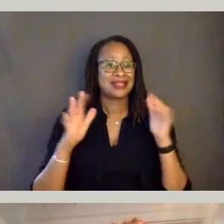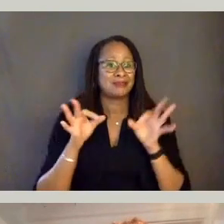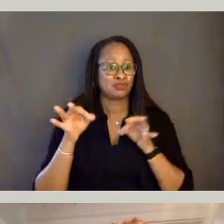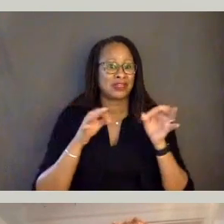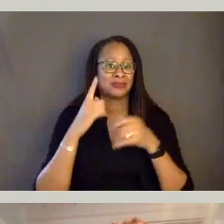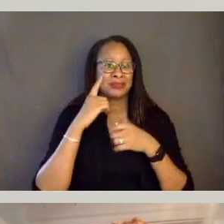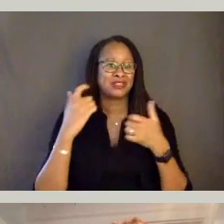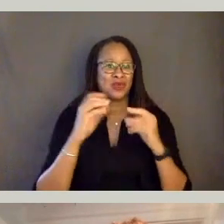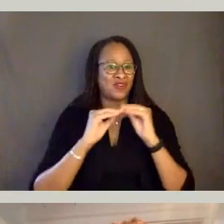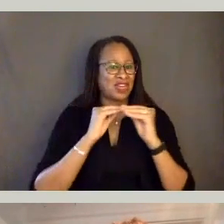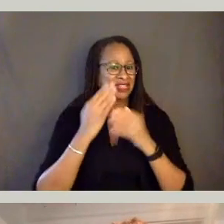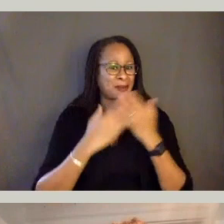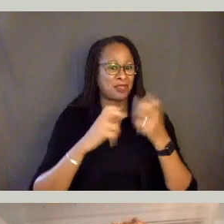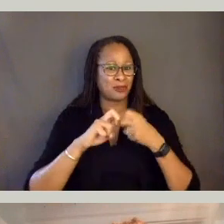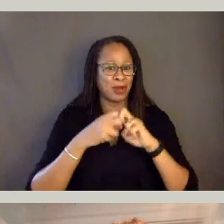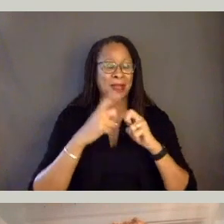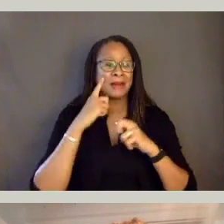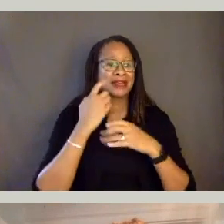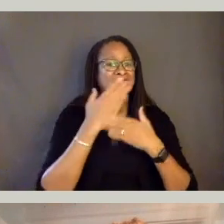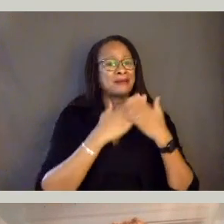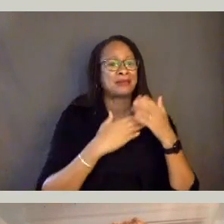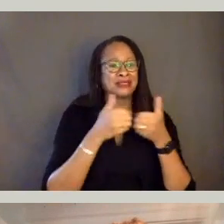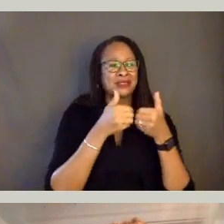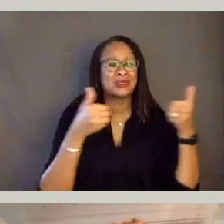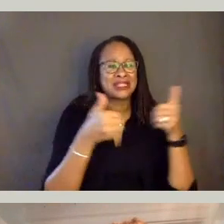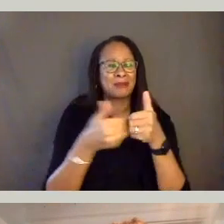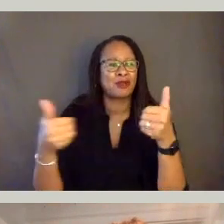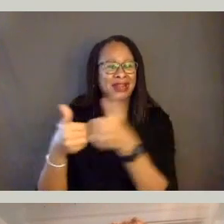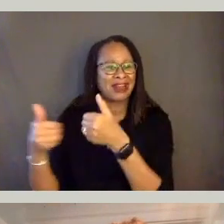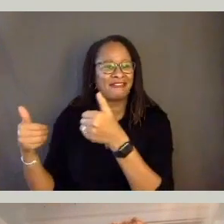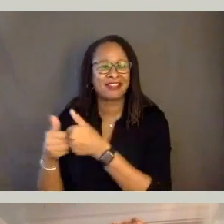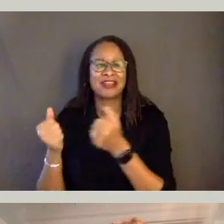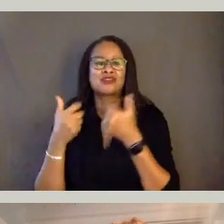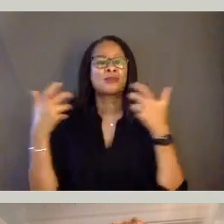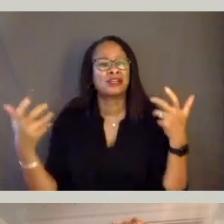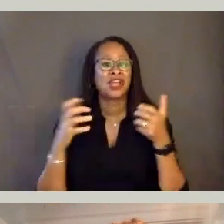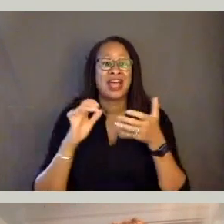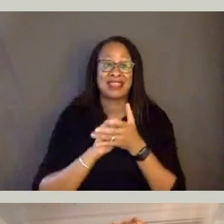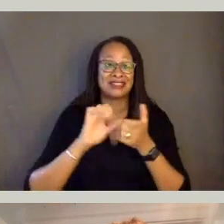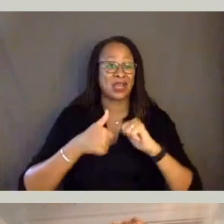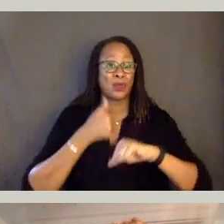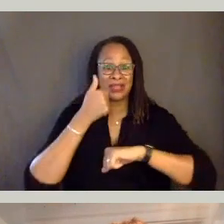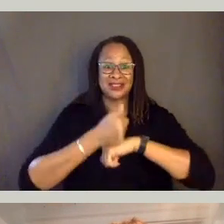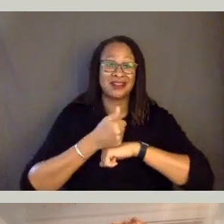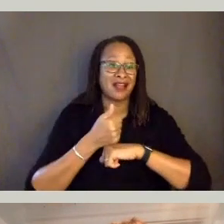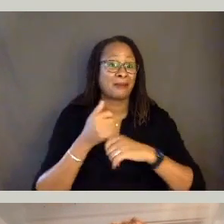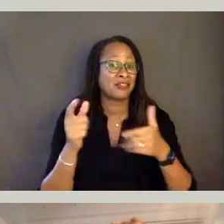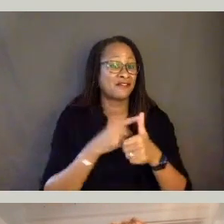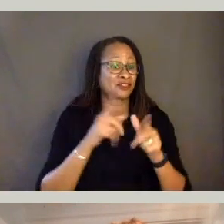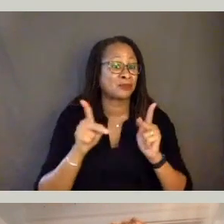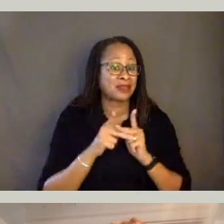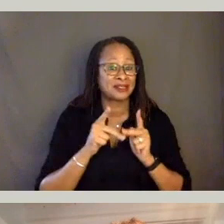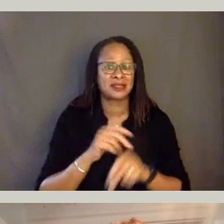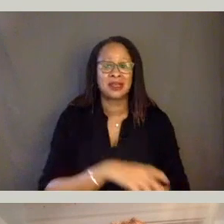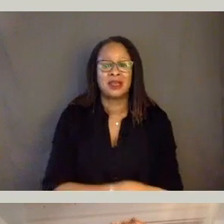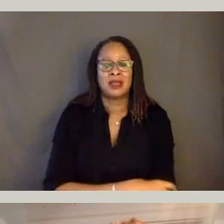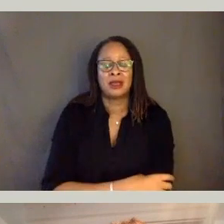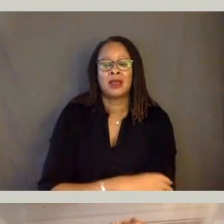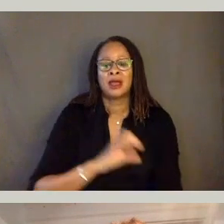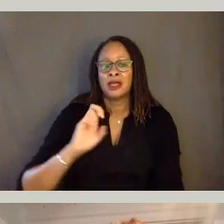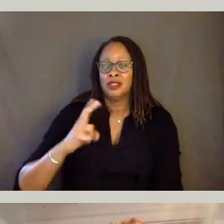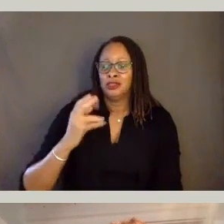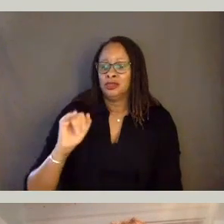because of the piecemeal nature in which we build it in the first place. Thank you. Chi-hui, I